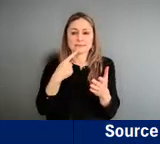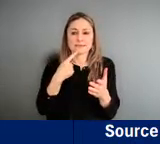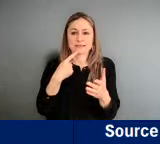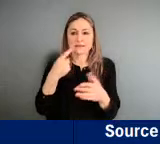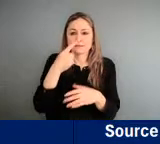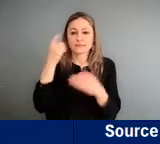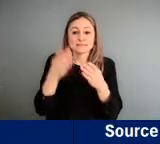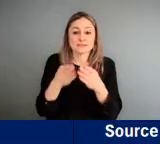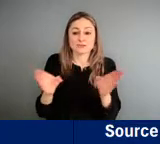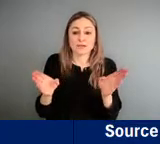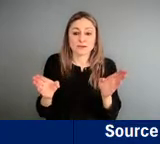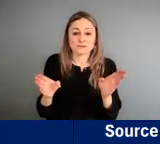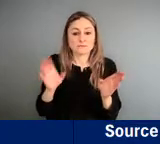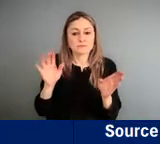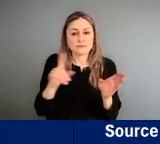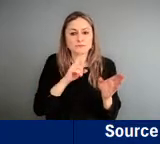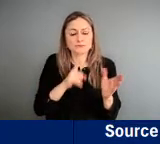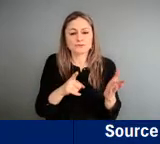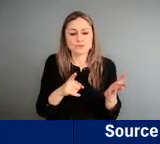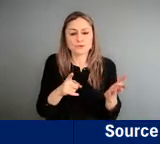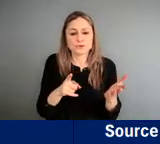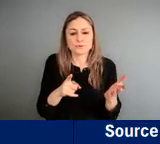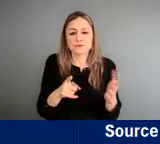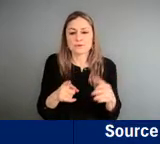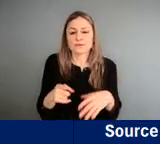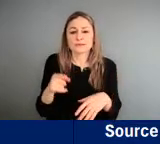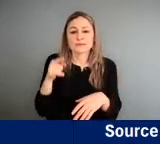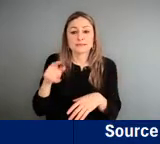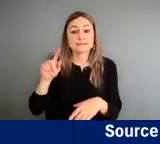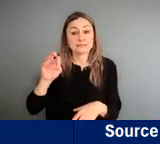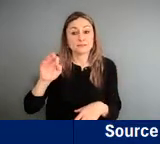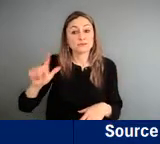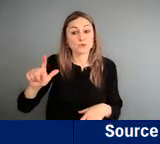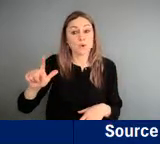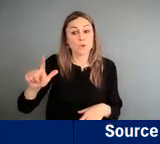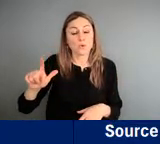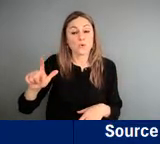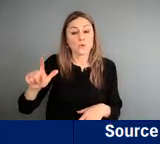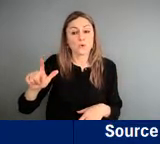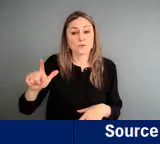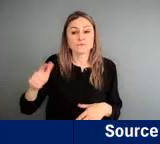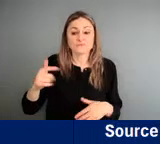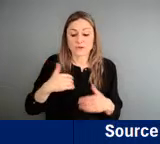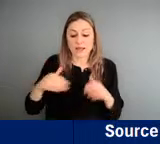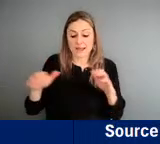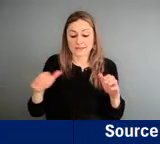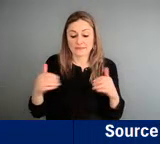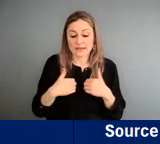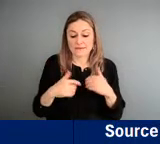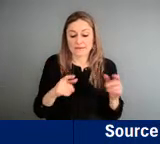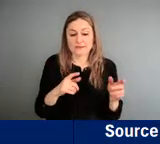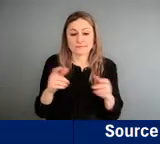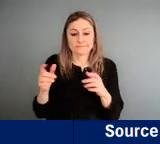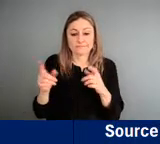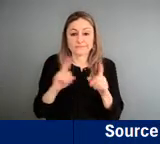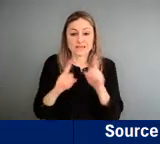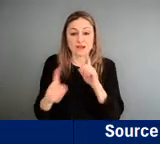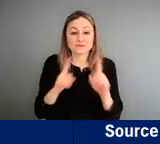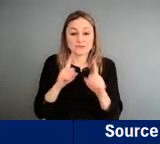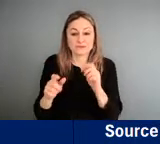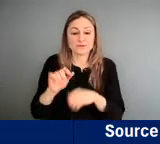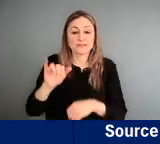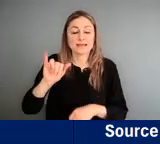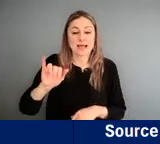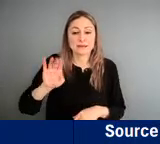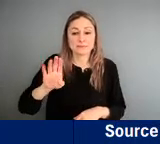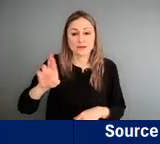generally that's true. This being a tolled facility, we're actively having conversations with IBR and with WashDOT,